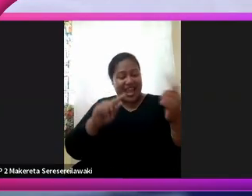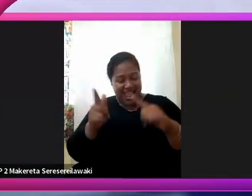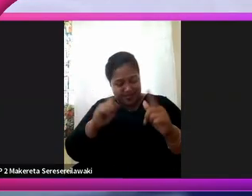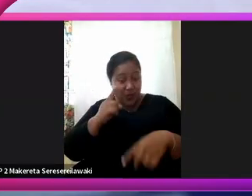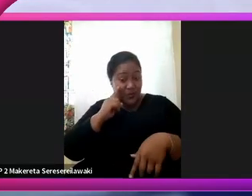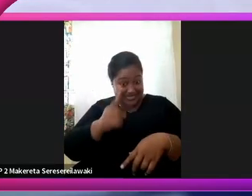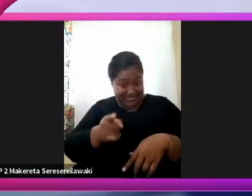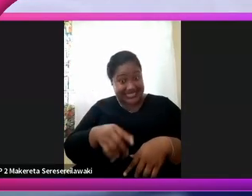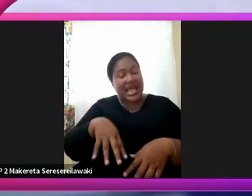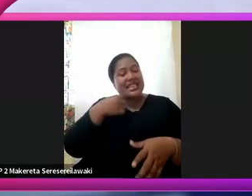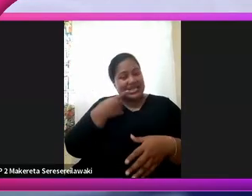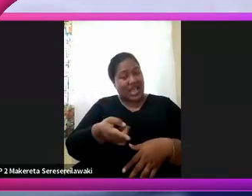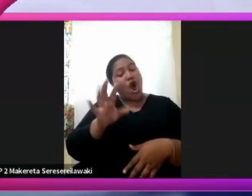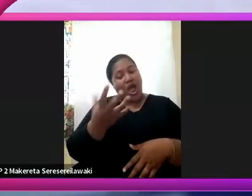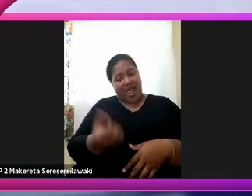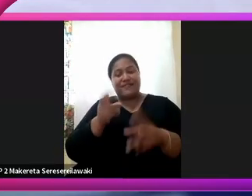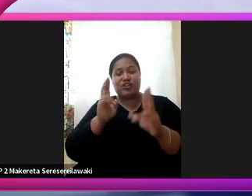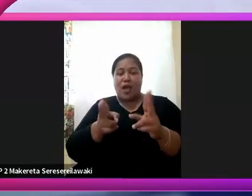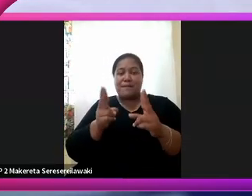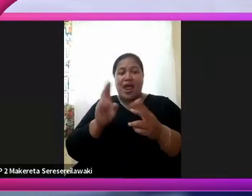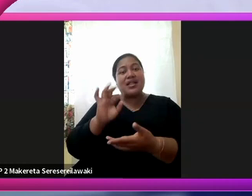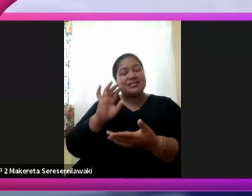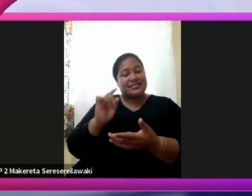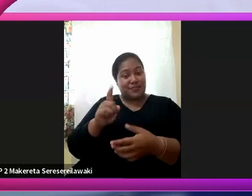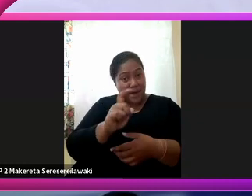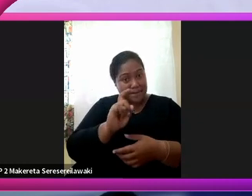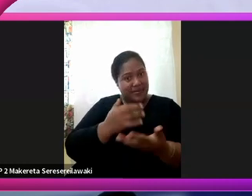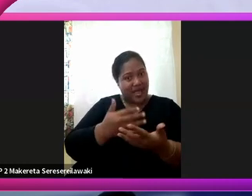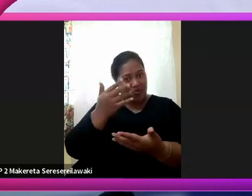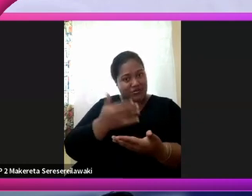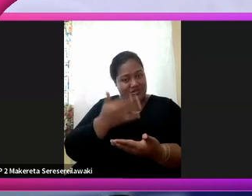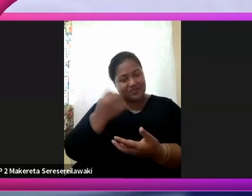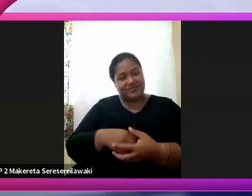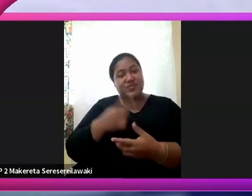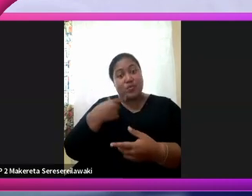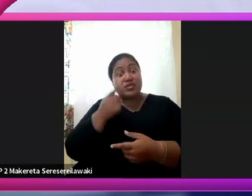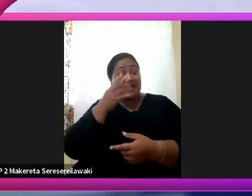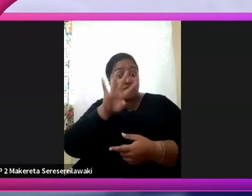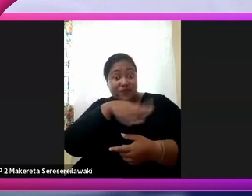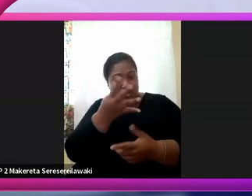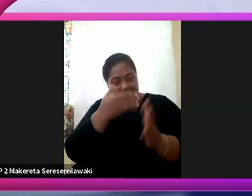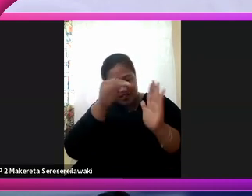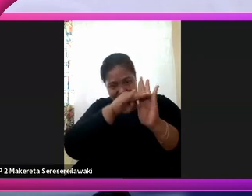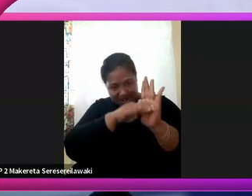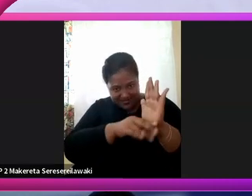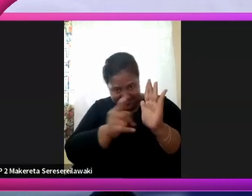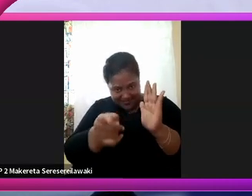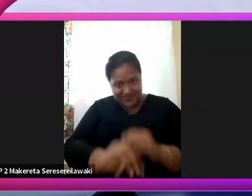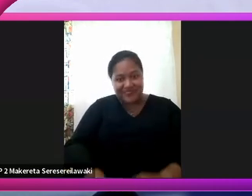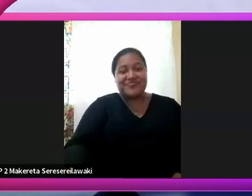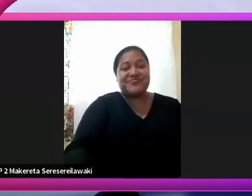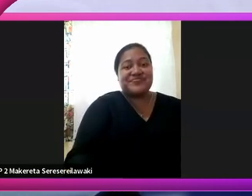certify that normal sperm count because I have seen this, the criteria. Next slide,